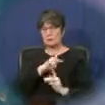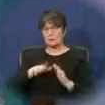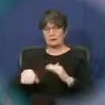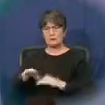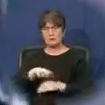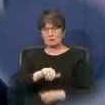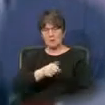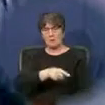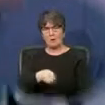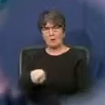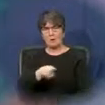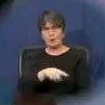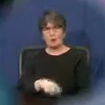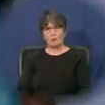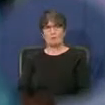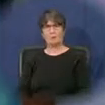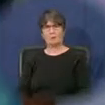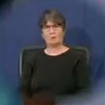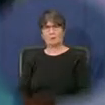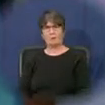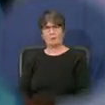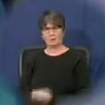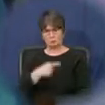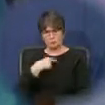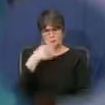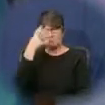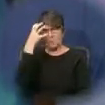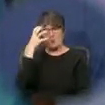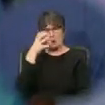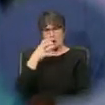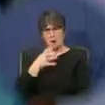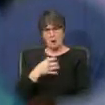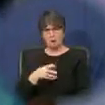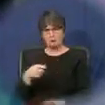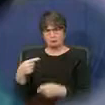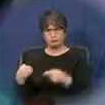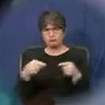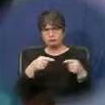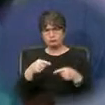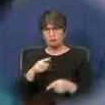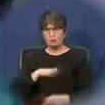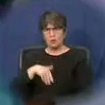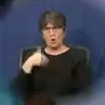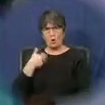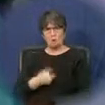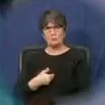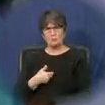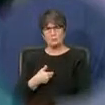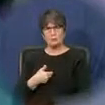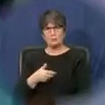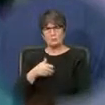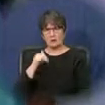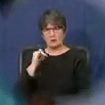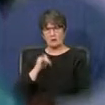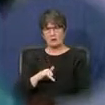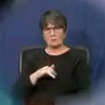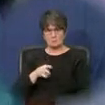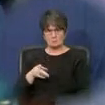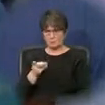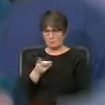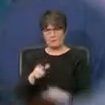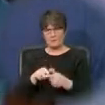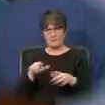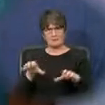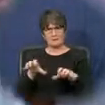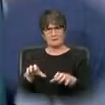the others kind of maybe take them off, that they were arguing and they were upset about that kind of whole movement.